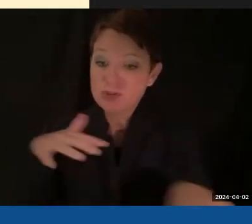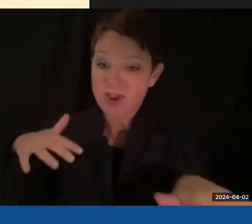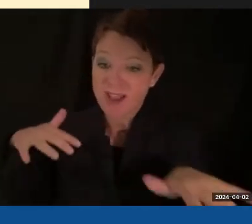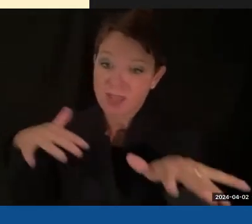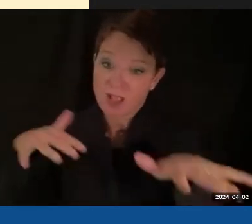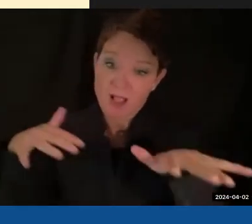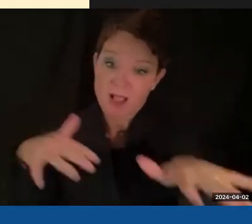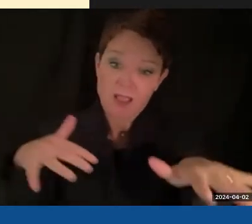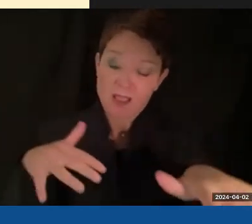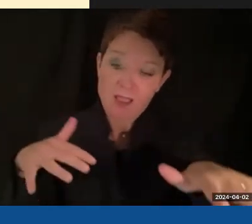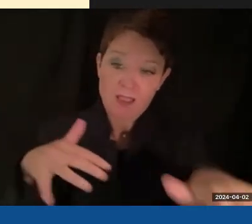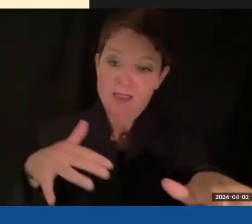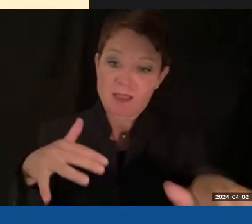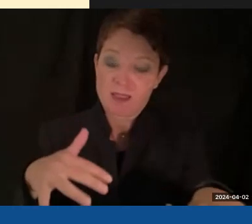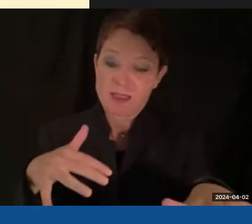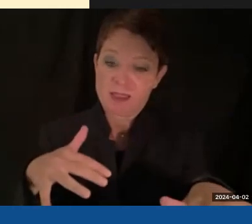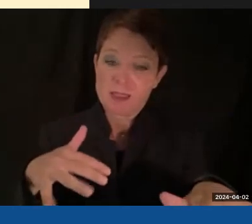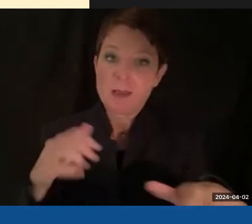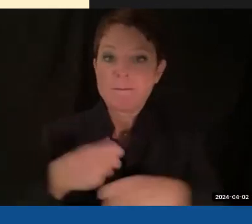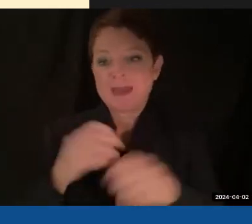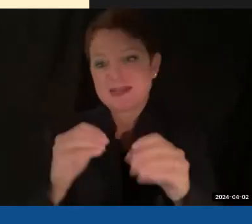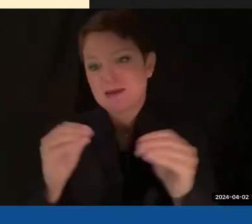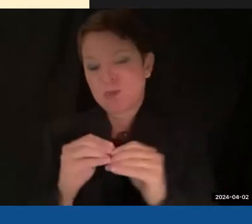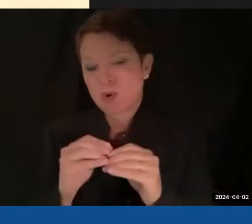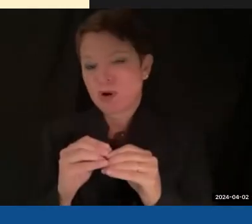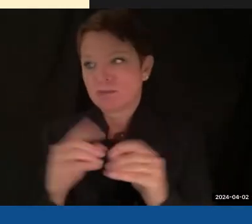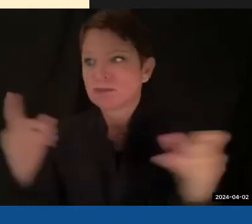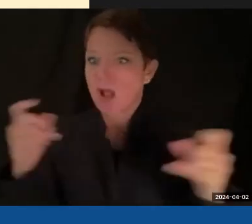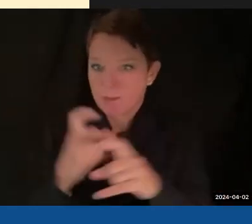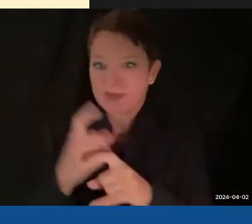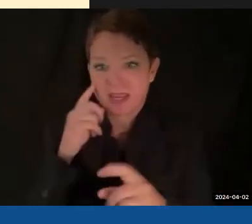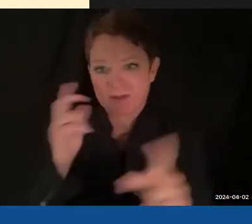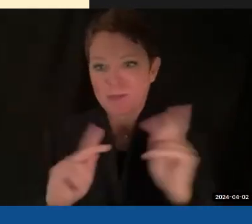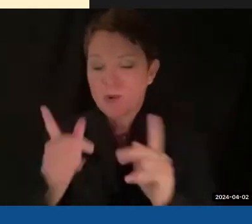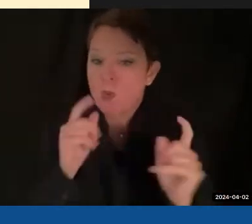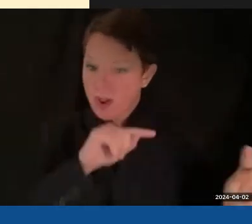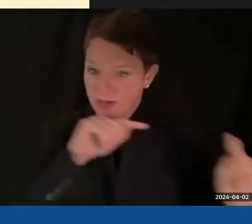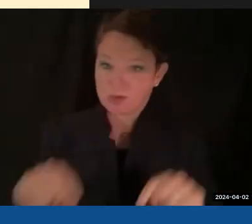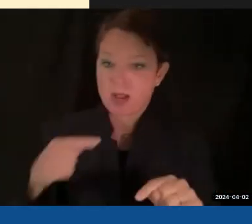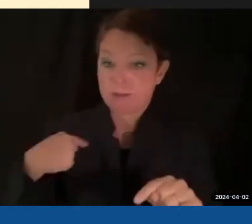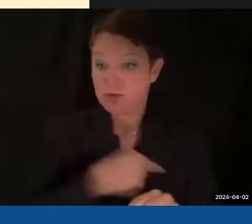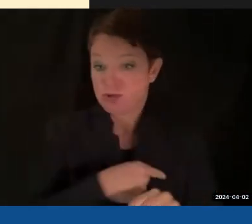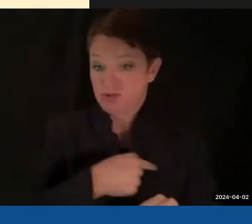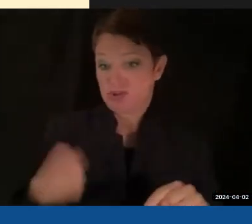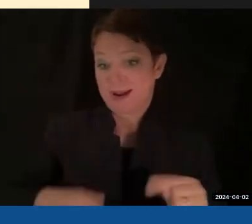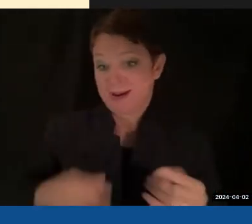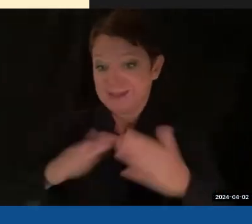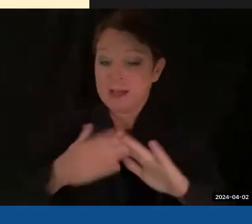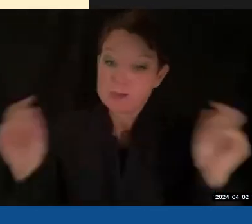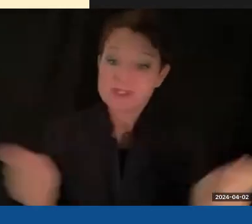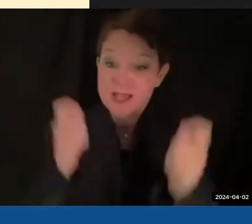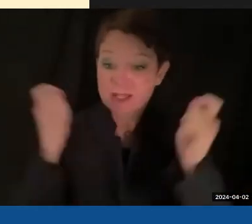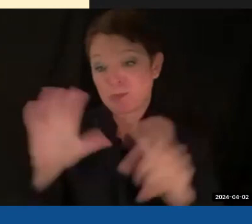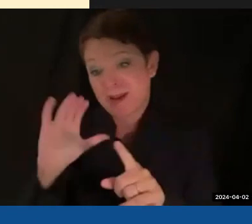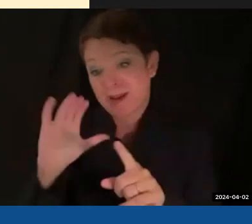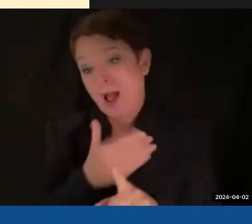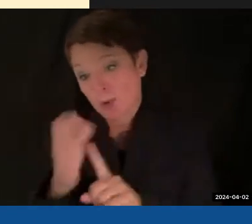congestion complicates things for people who want to come to Chinatown to celebrate our